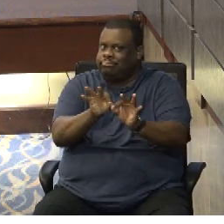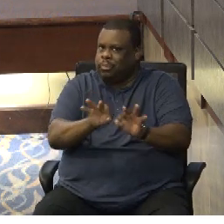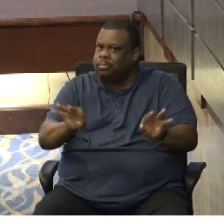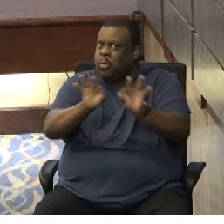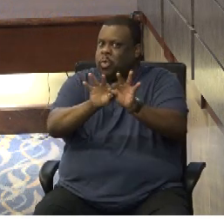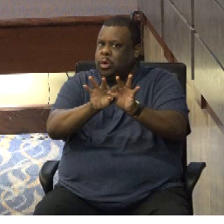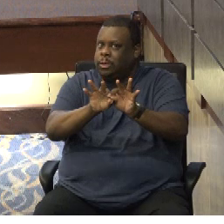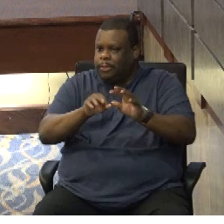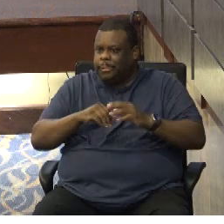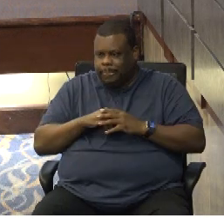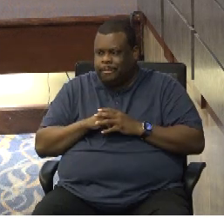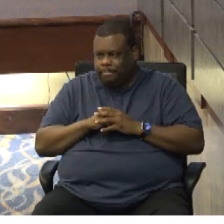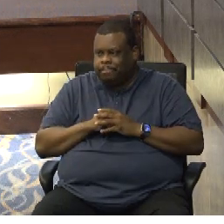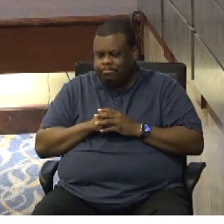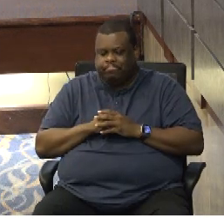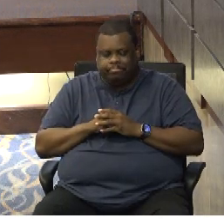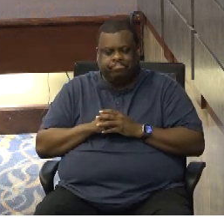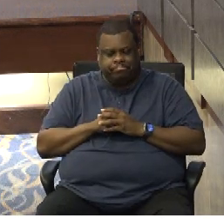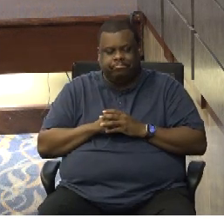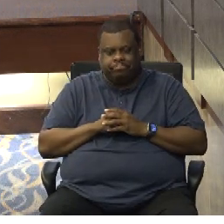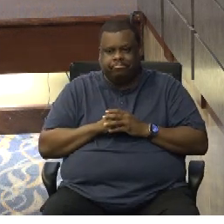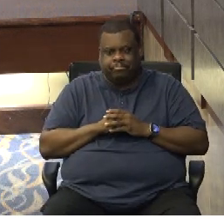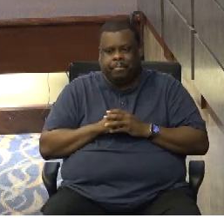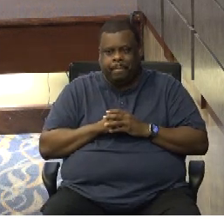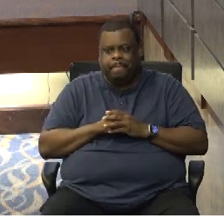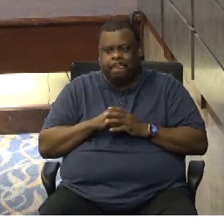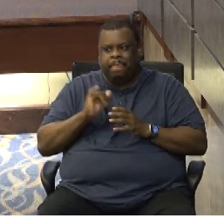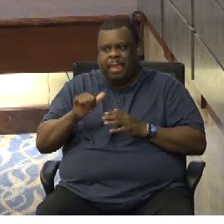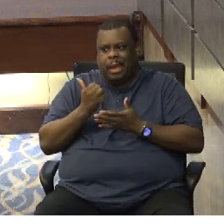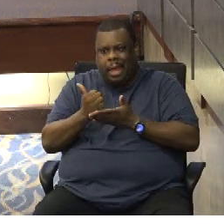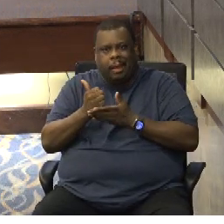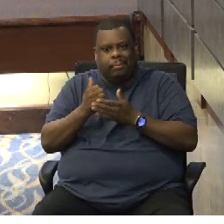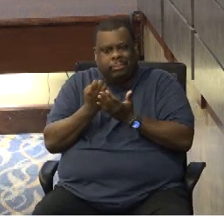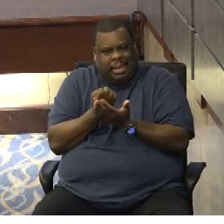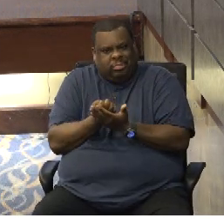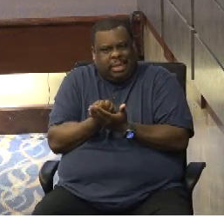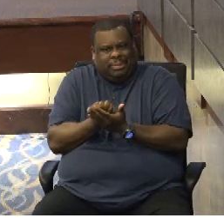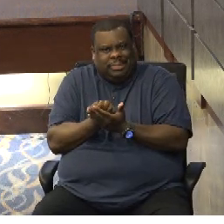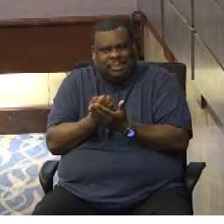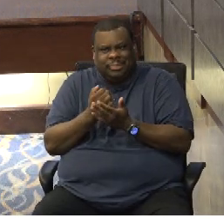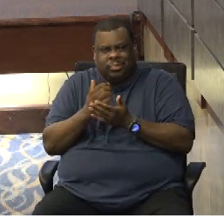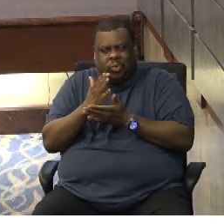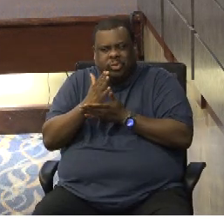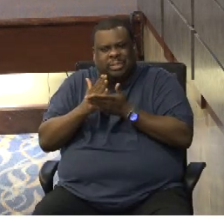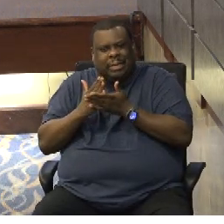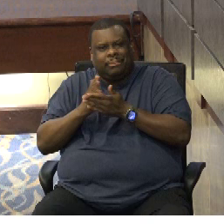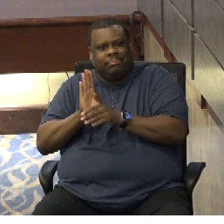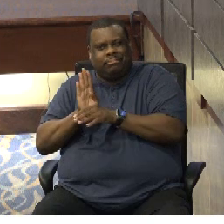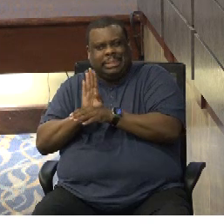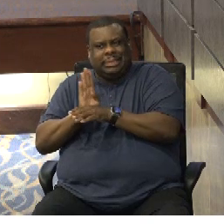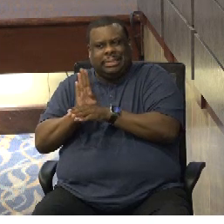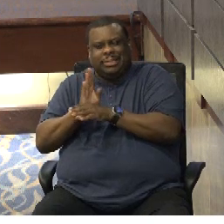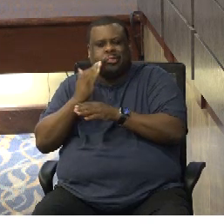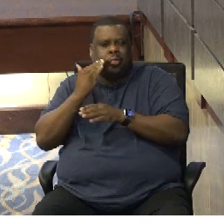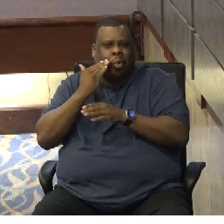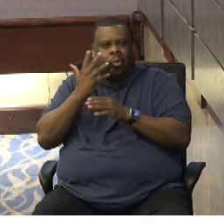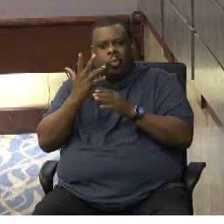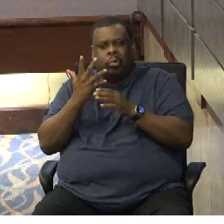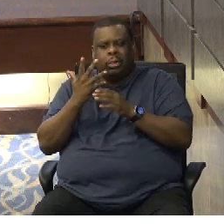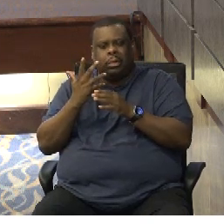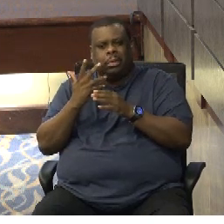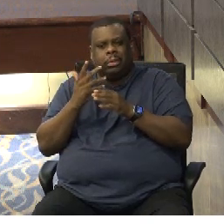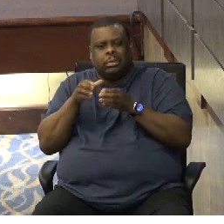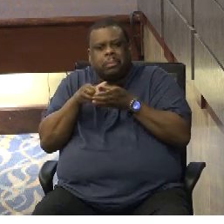And the thing that strengthens our economic stability is our local businesses, our mom and pop businesses, our